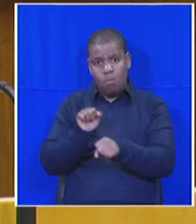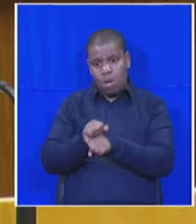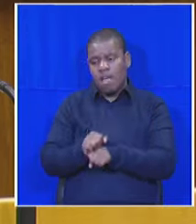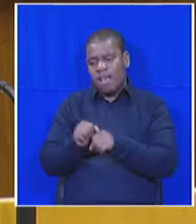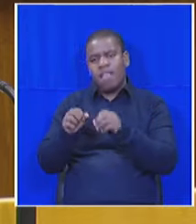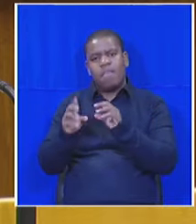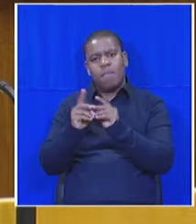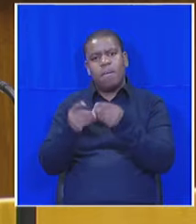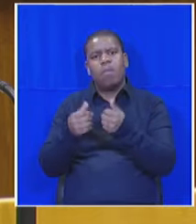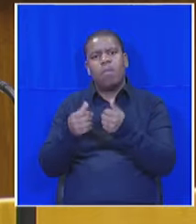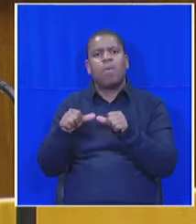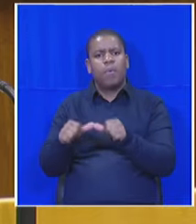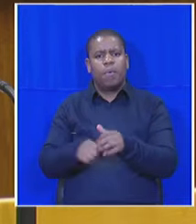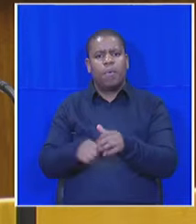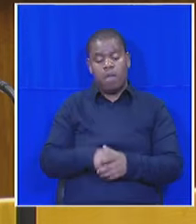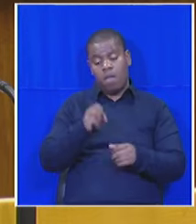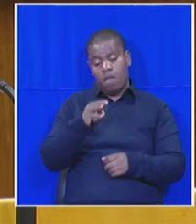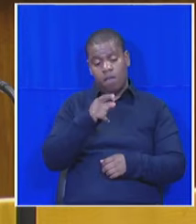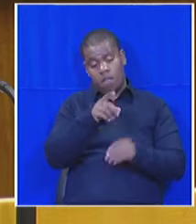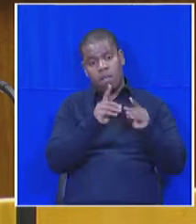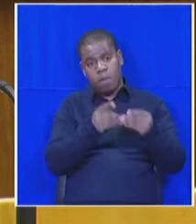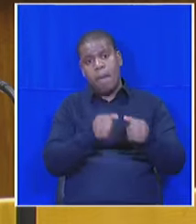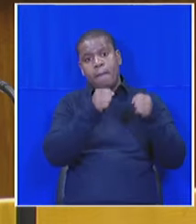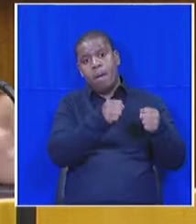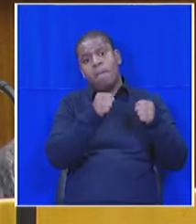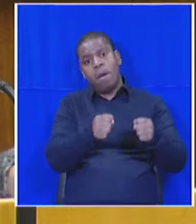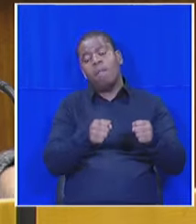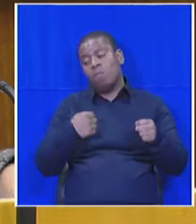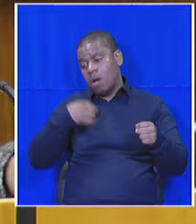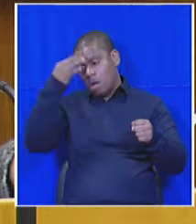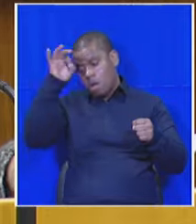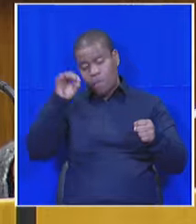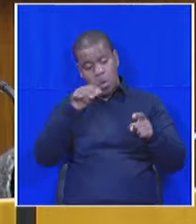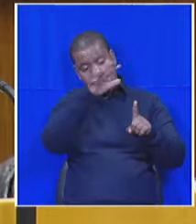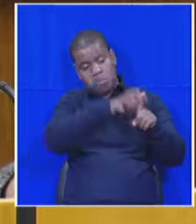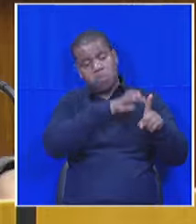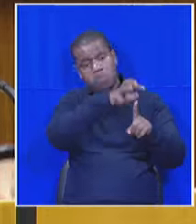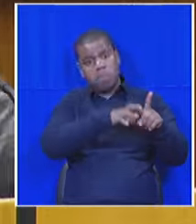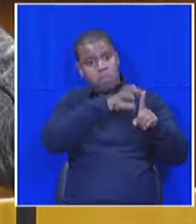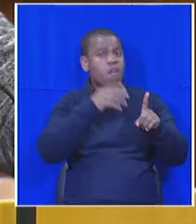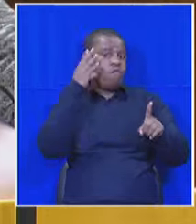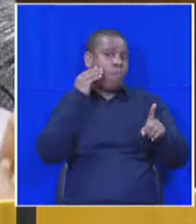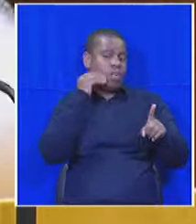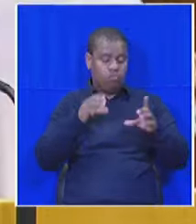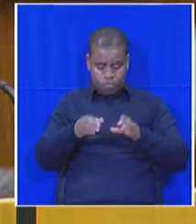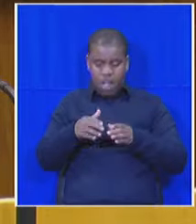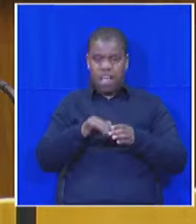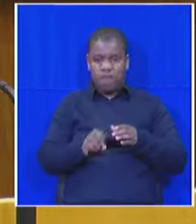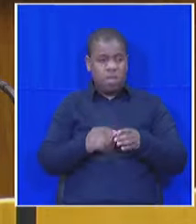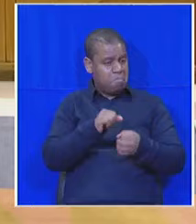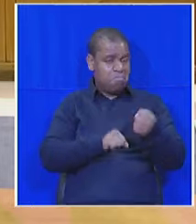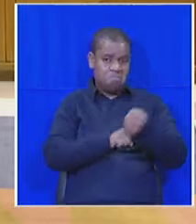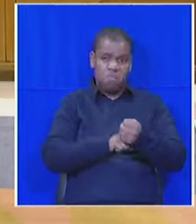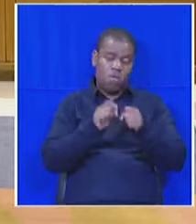remain. And for as long as this department remains the propaganda tool of this government, the IFP will not support this budget vote. I thank